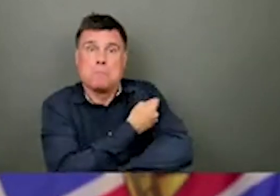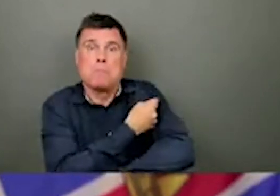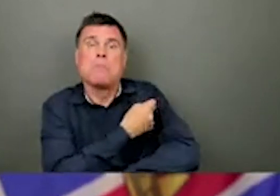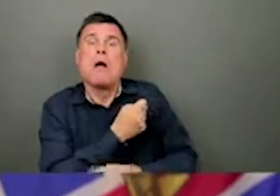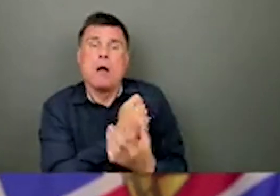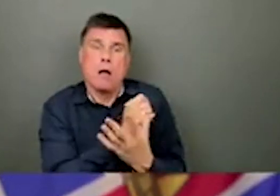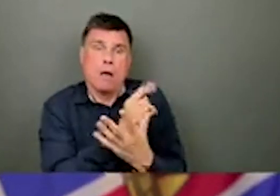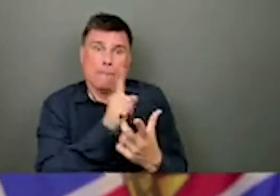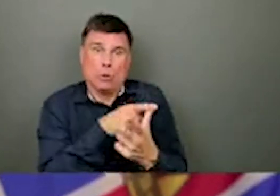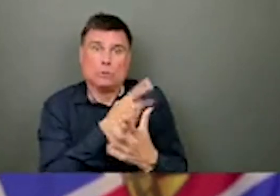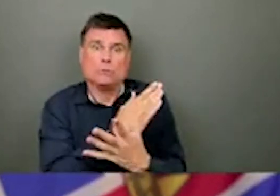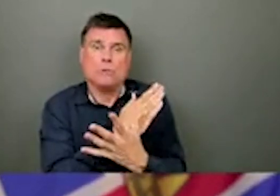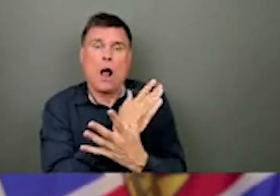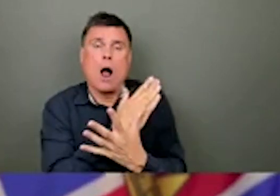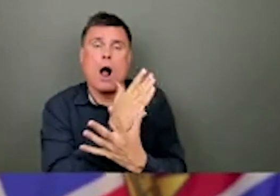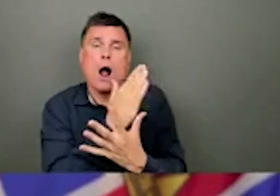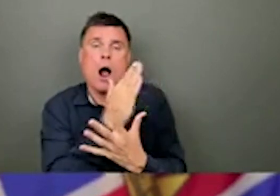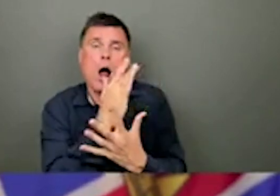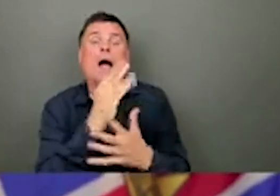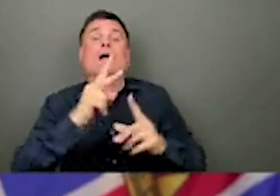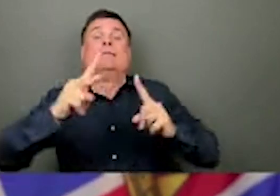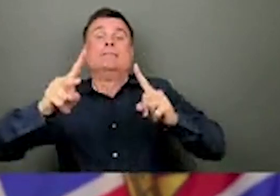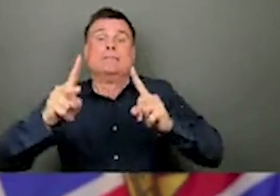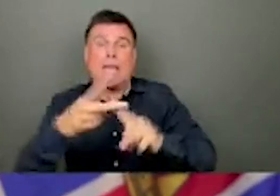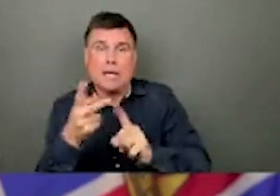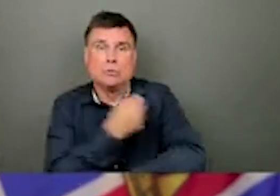the optimal interval, and it's probably